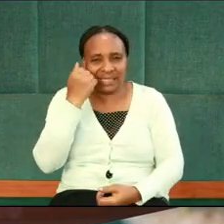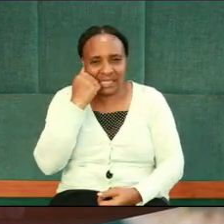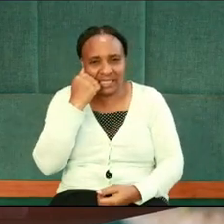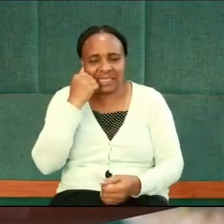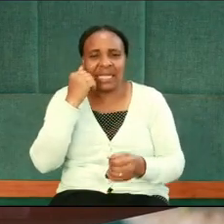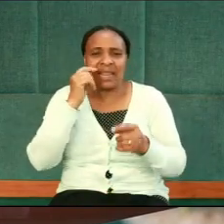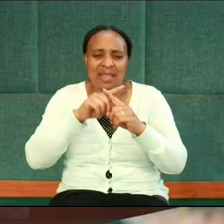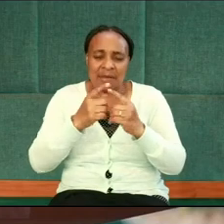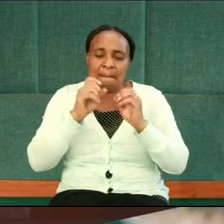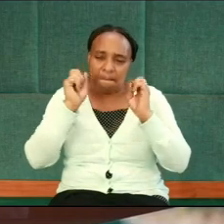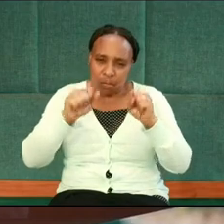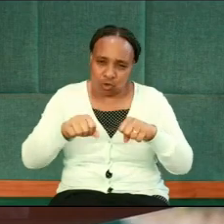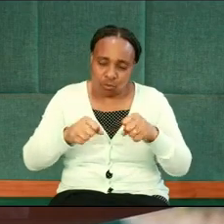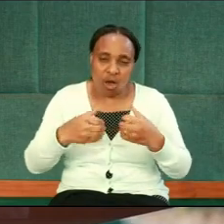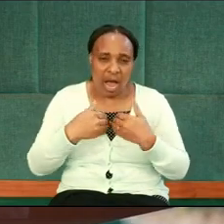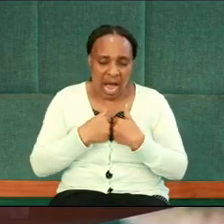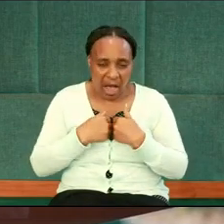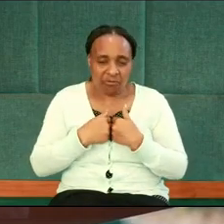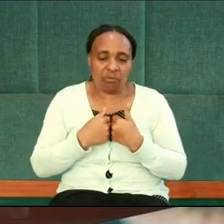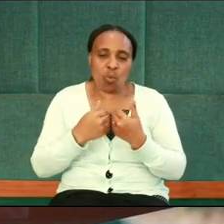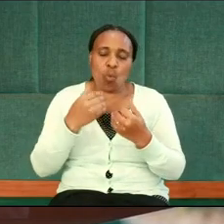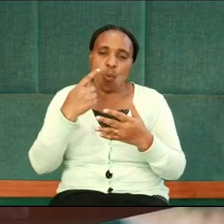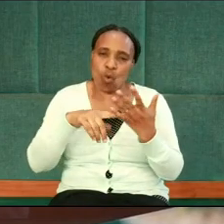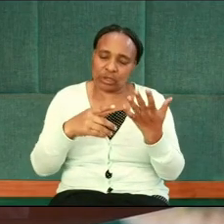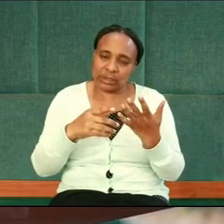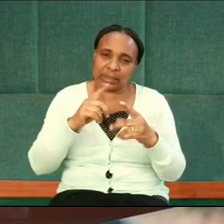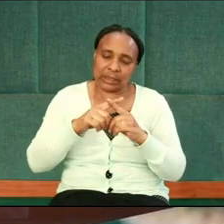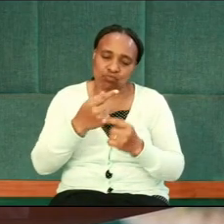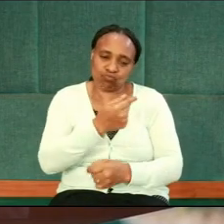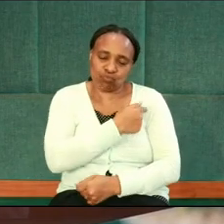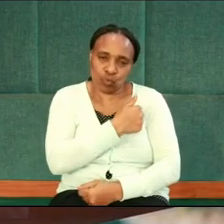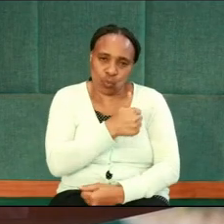the cause and treat it.